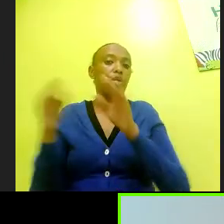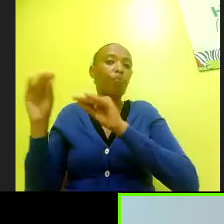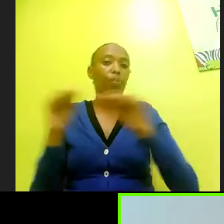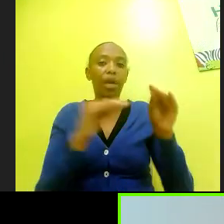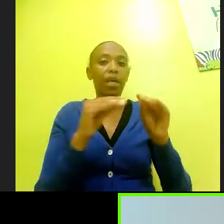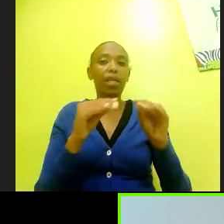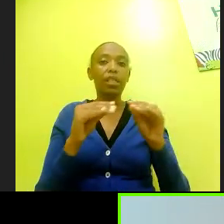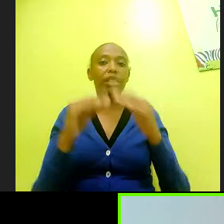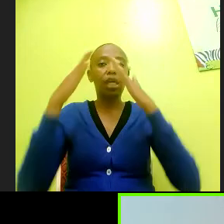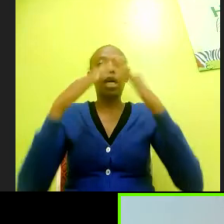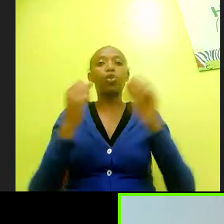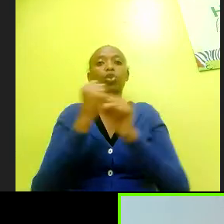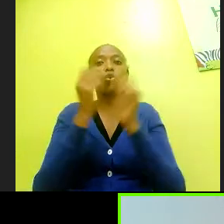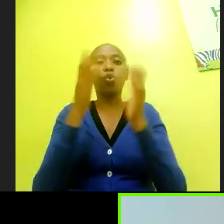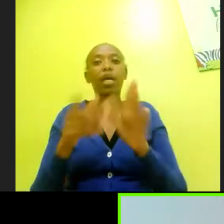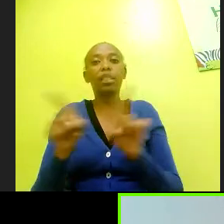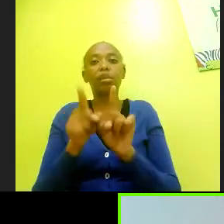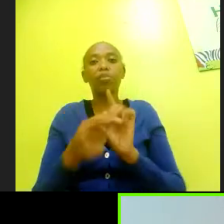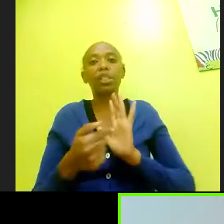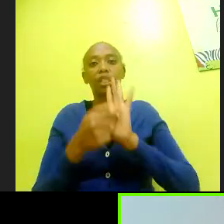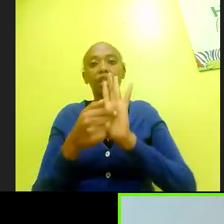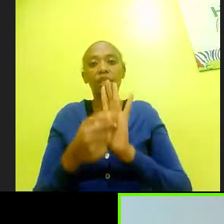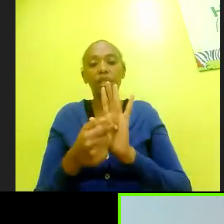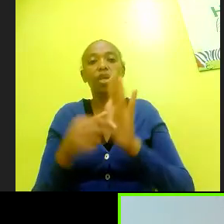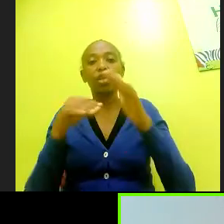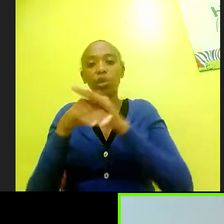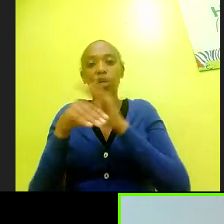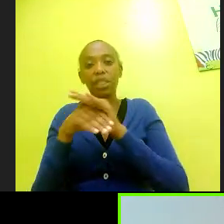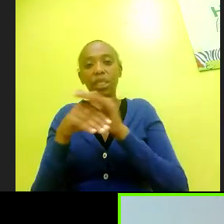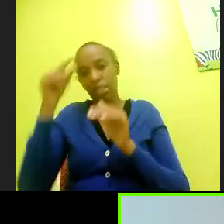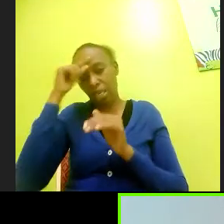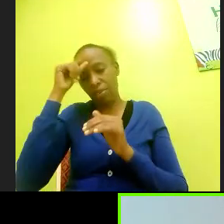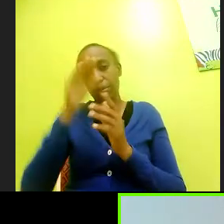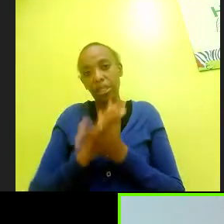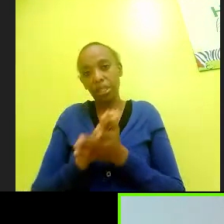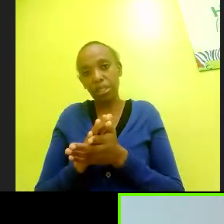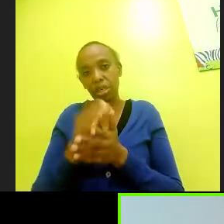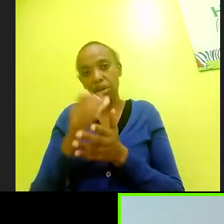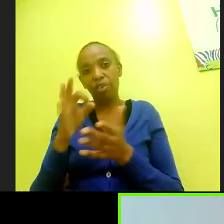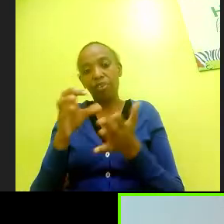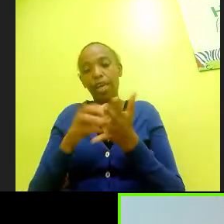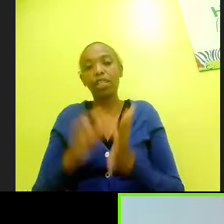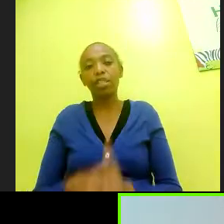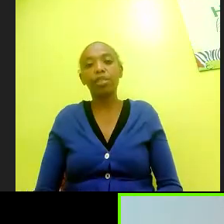and indicators for that to assess government's work on the issue.